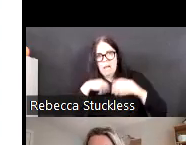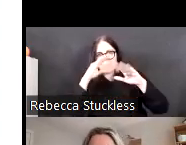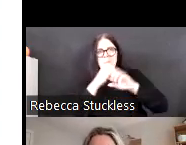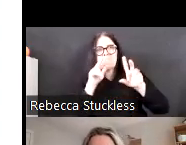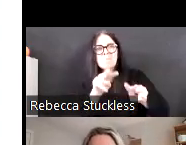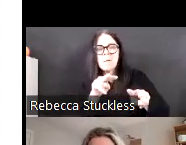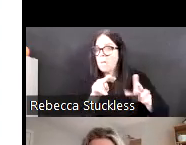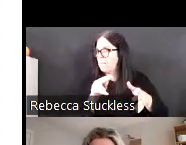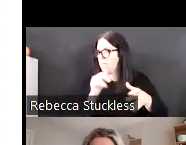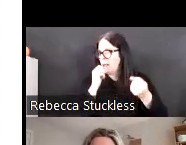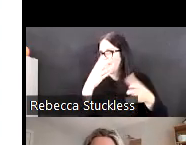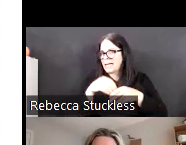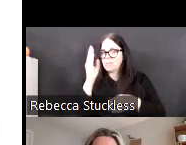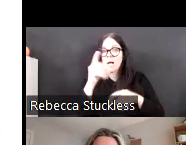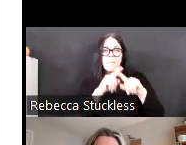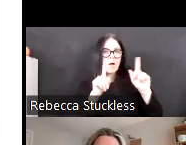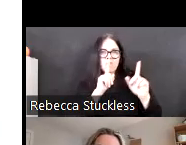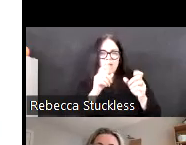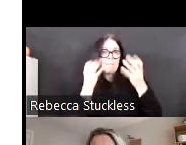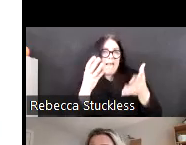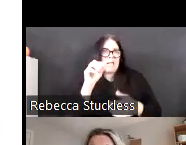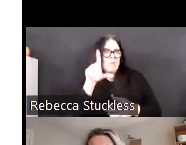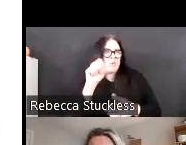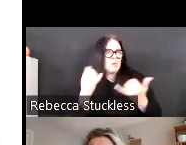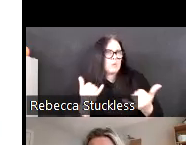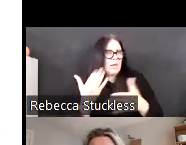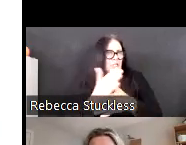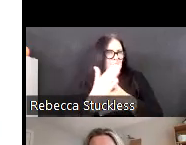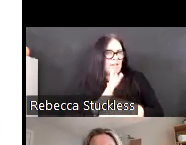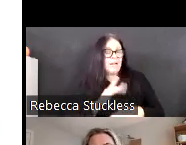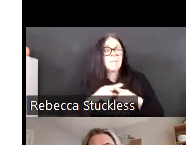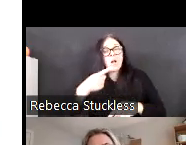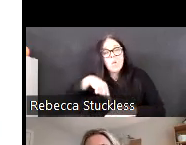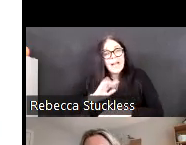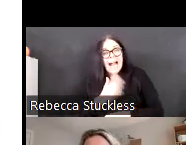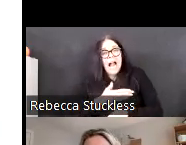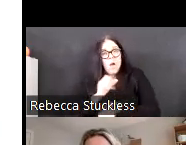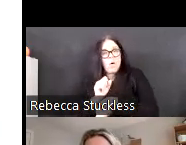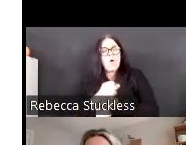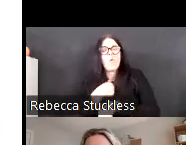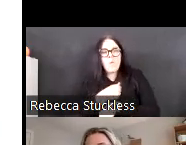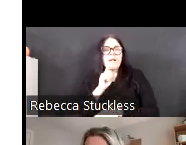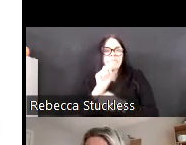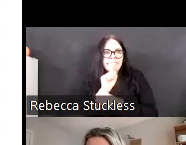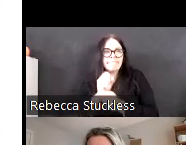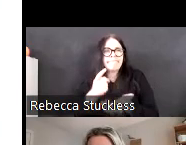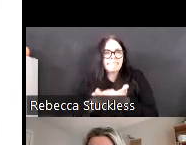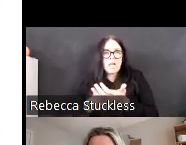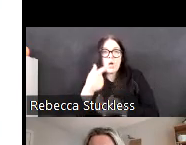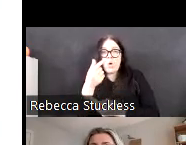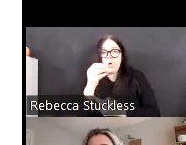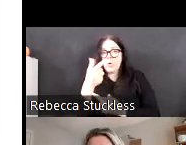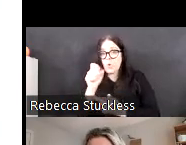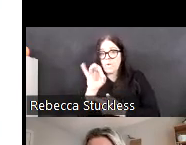A lot of amazing tools have been shared today. But through our work that we do, we often really talk about Google Forms or